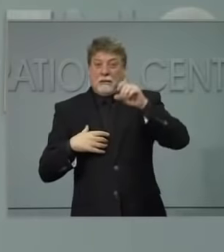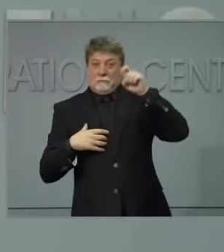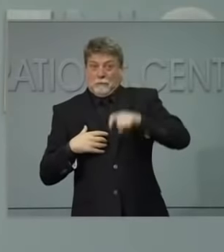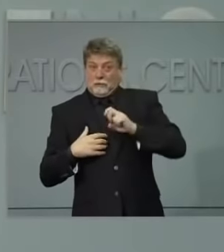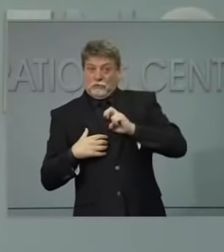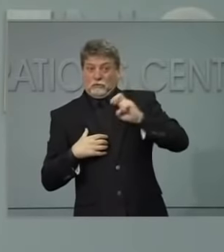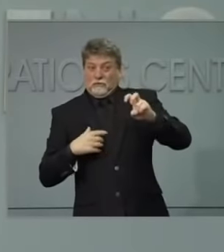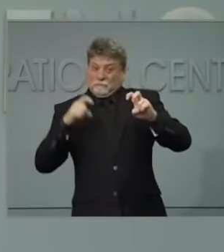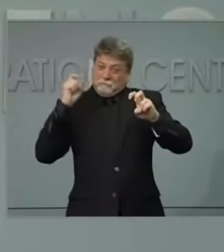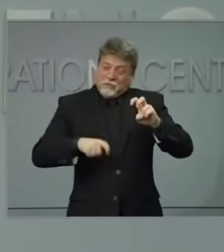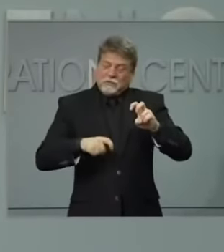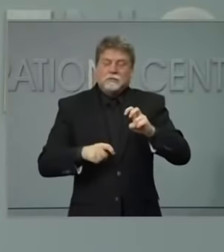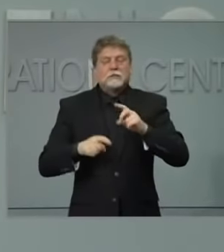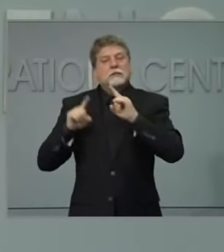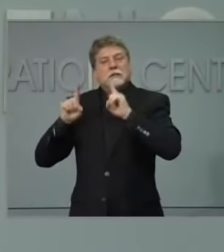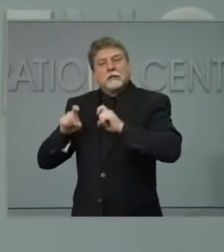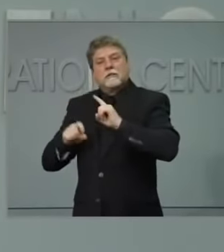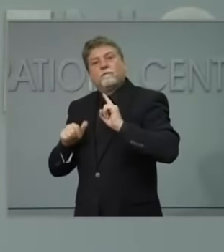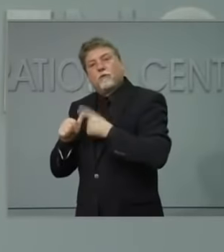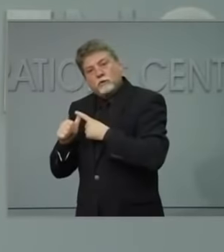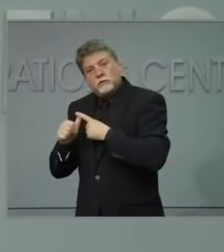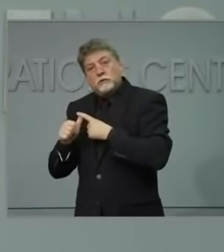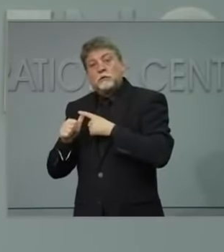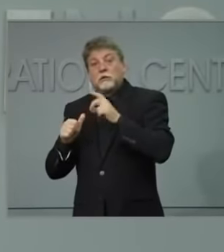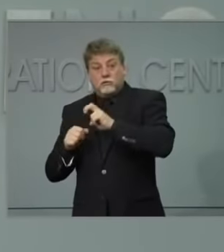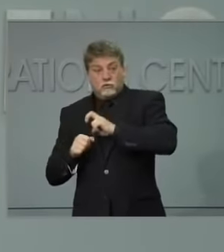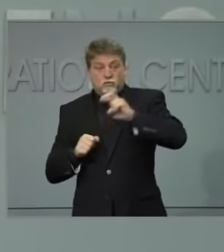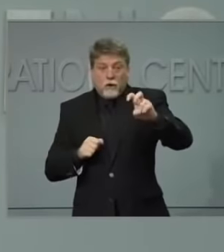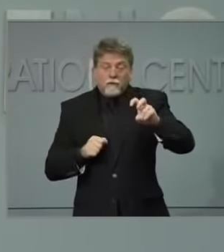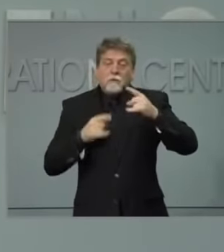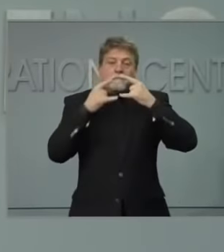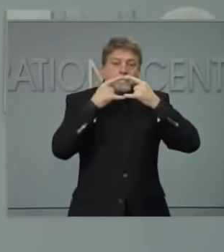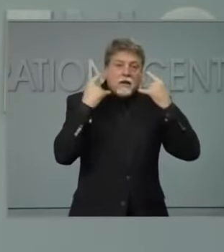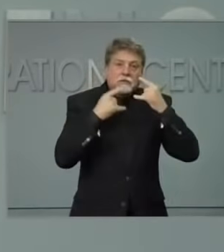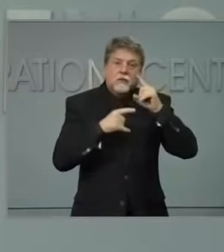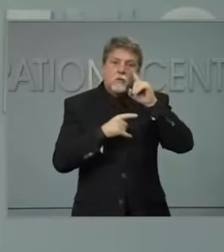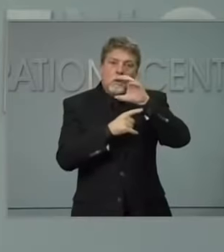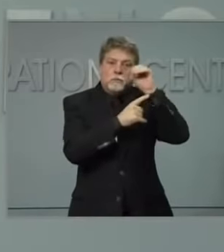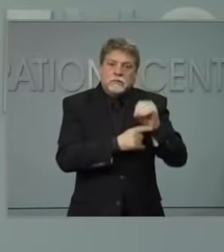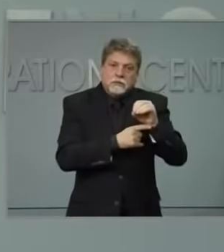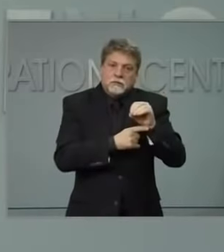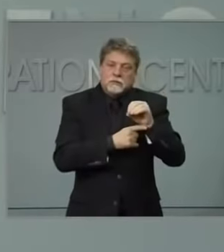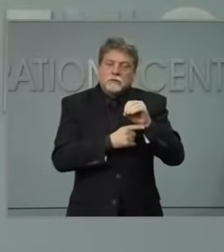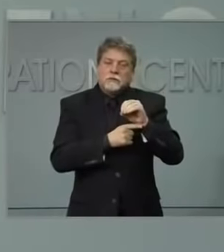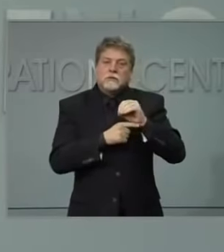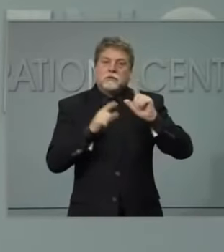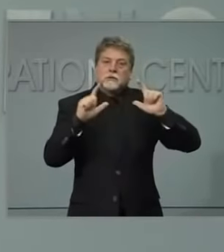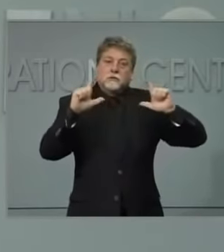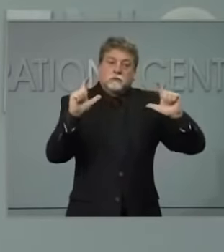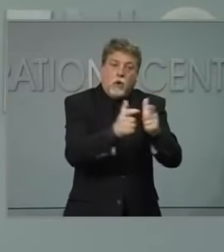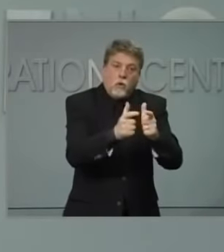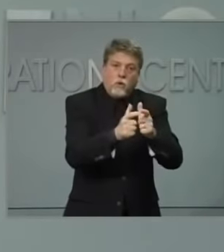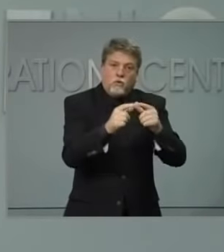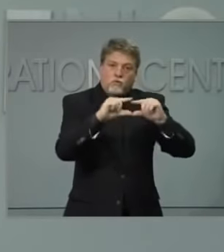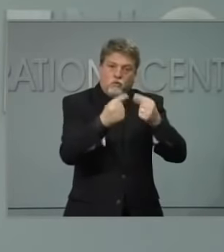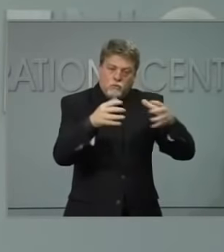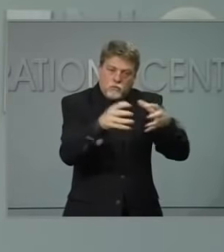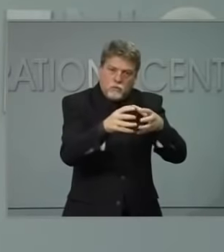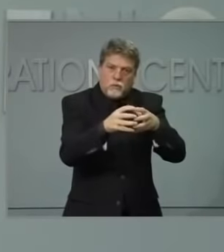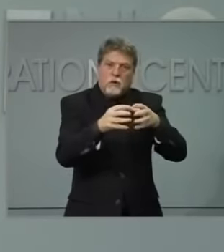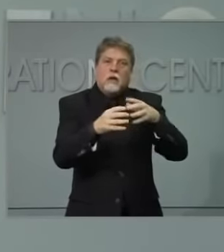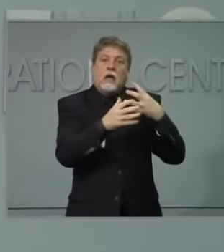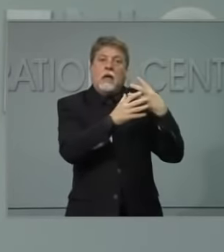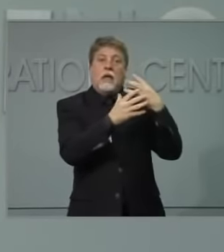time, wear a mask all the time, keep it small, and keep it outdoors. This pandemic will not